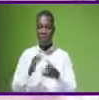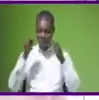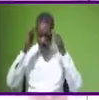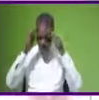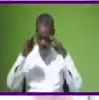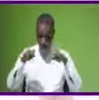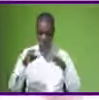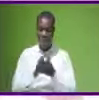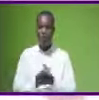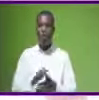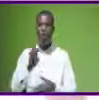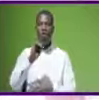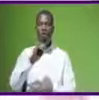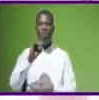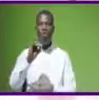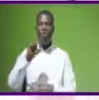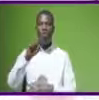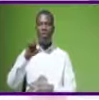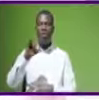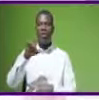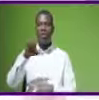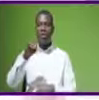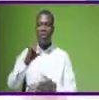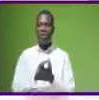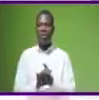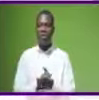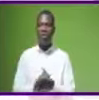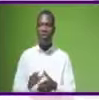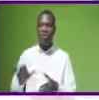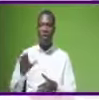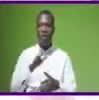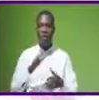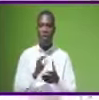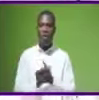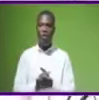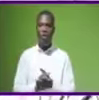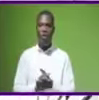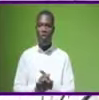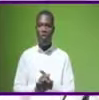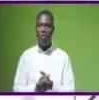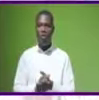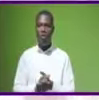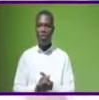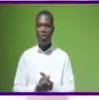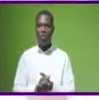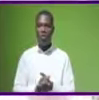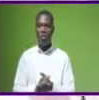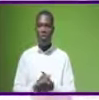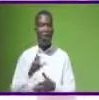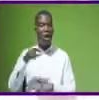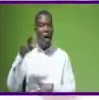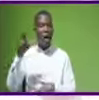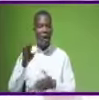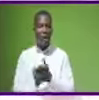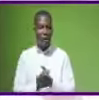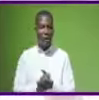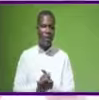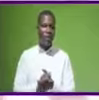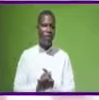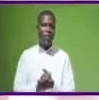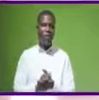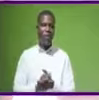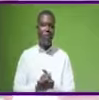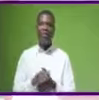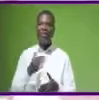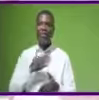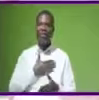Amba. Ye yet fear her air condition na cremo for nefes. Alafat. Akra cremo for. Amba.